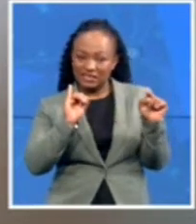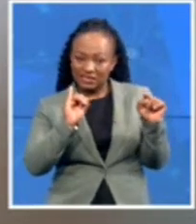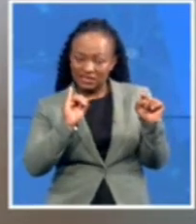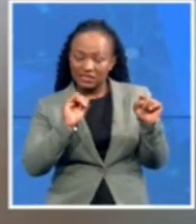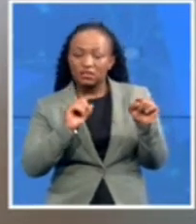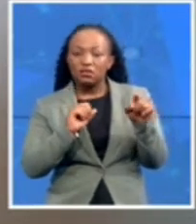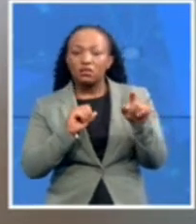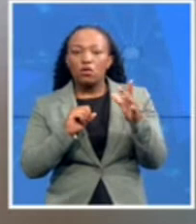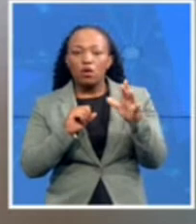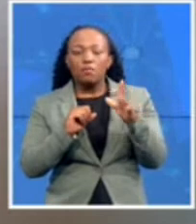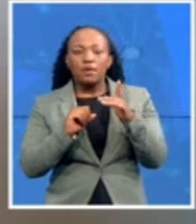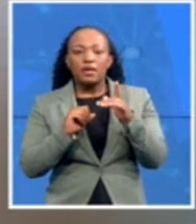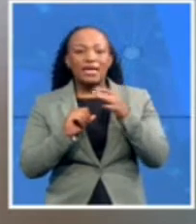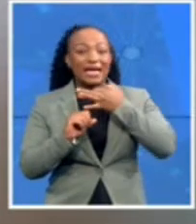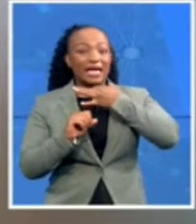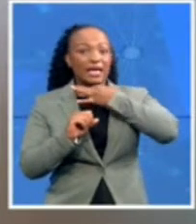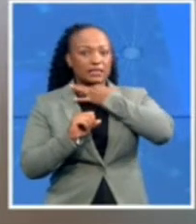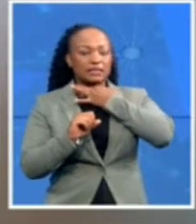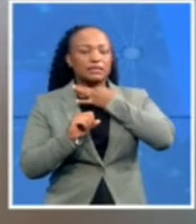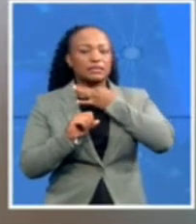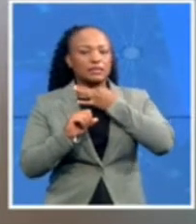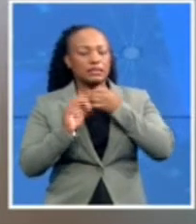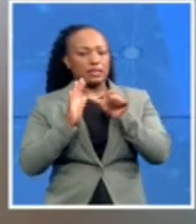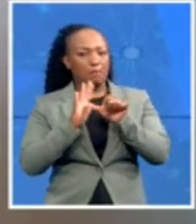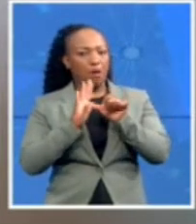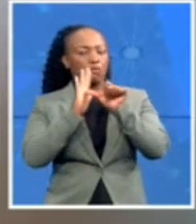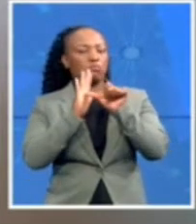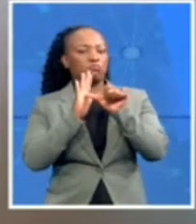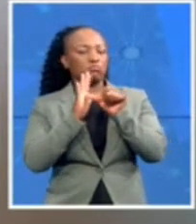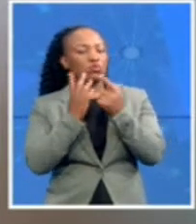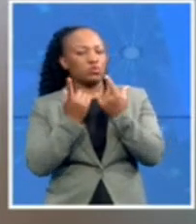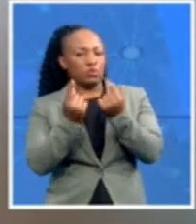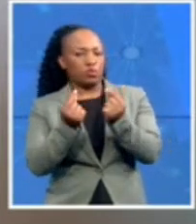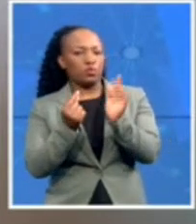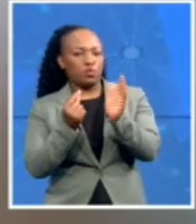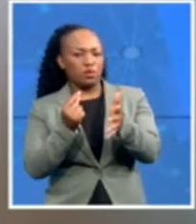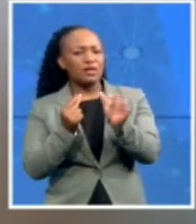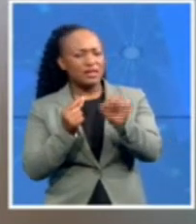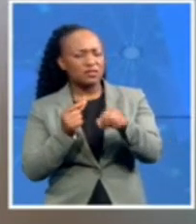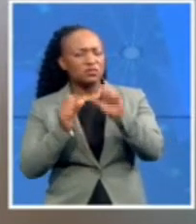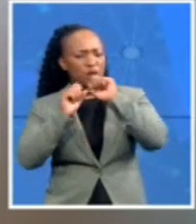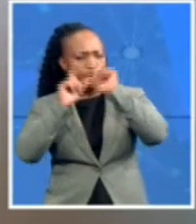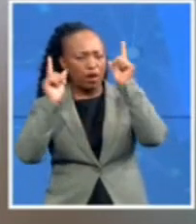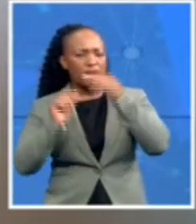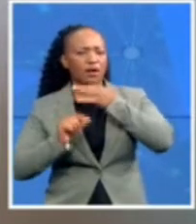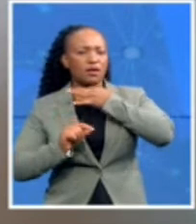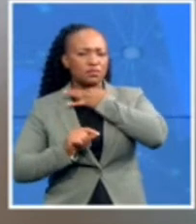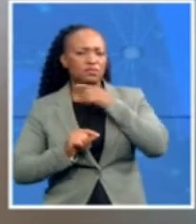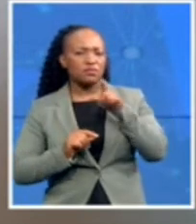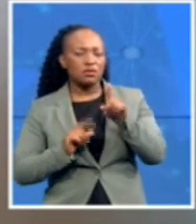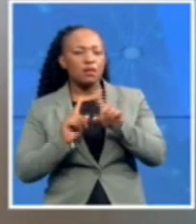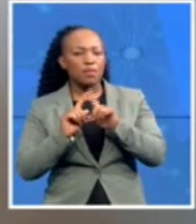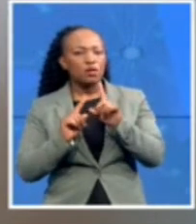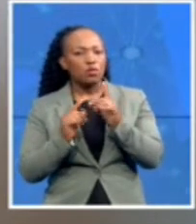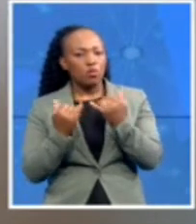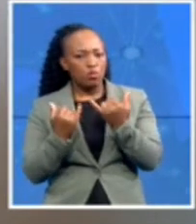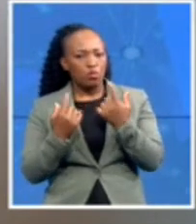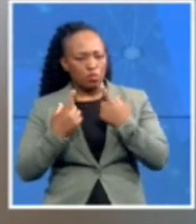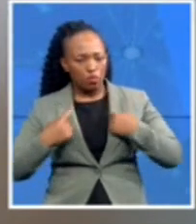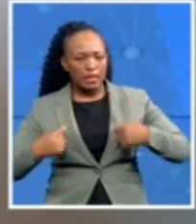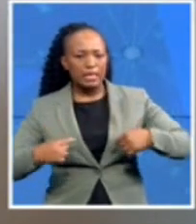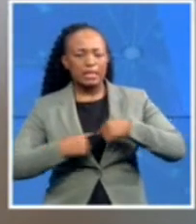manage. We are very aware of this risk, and we are putting in place contingency plans to ensure that we